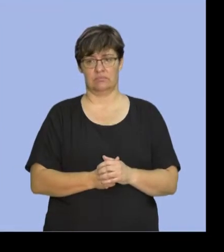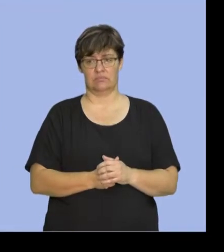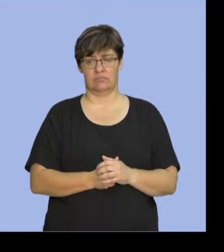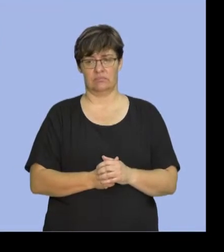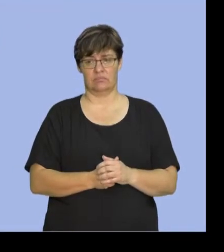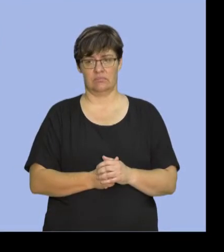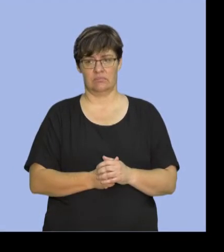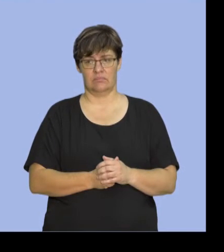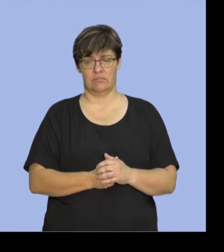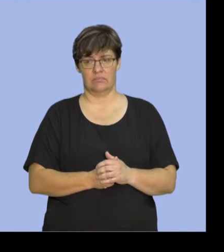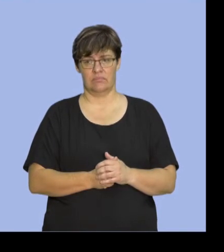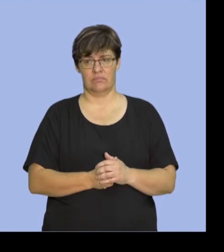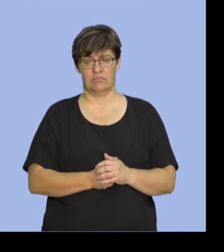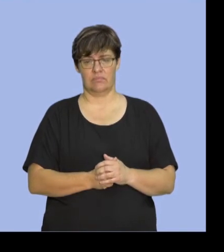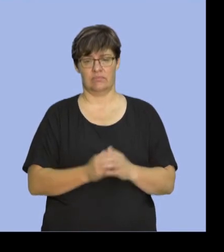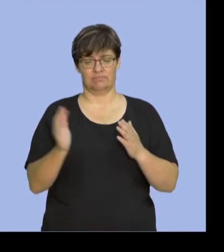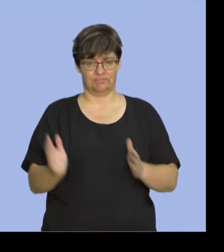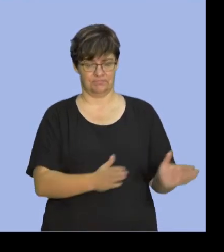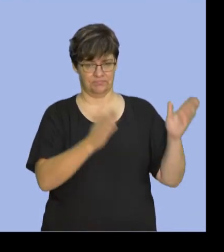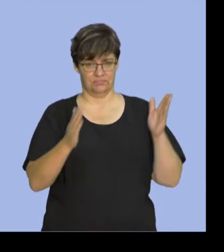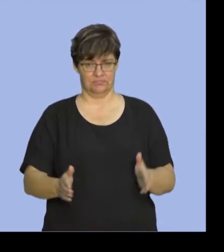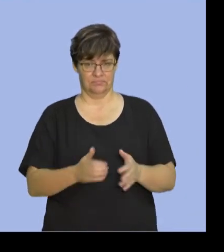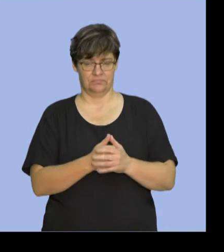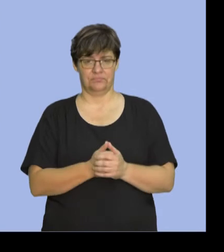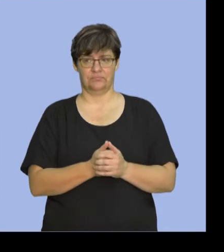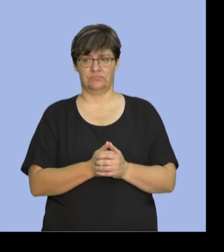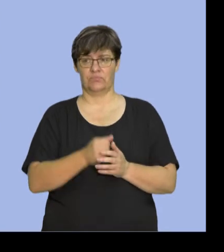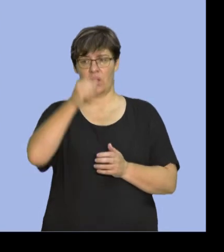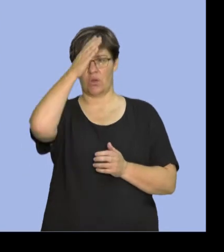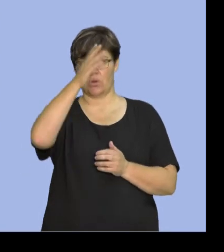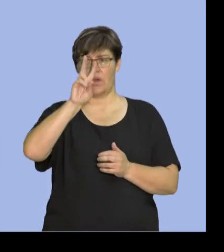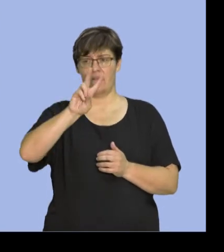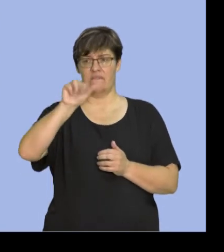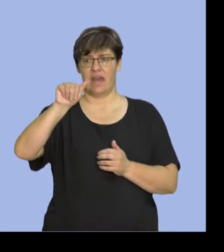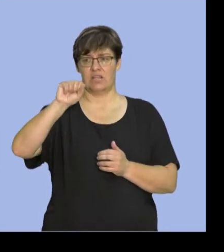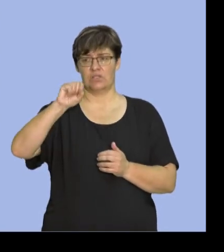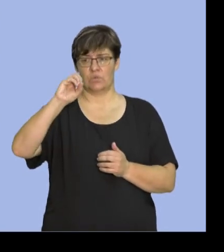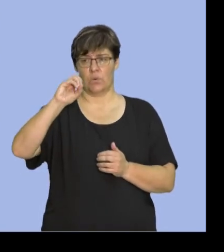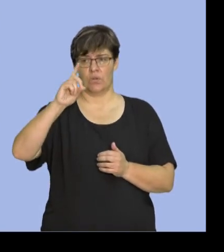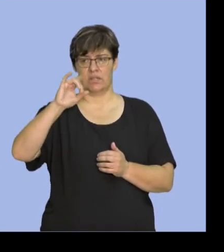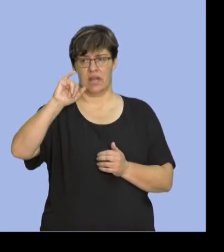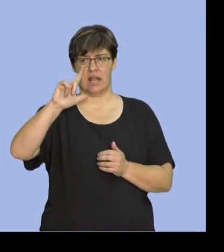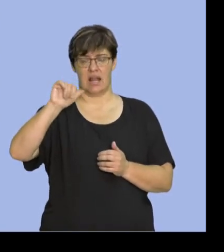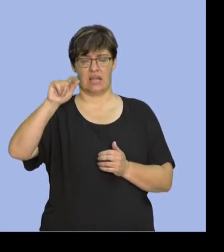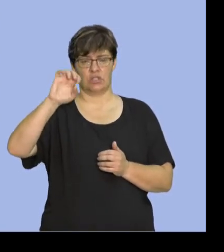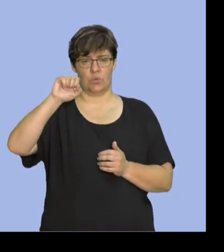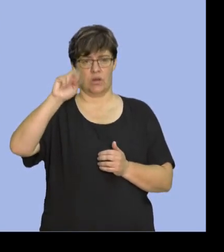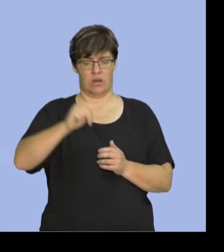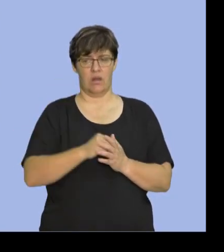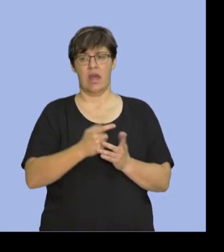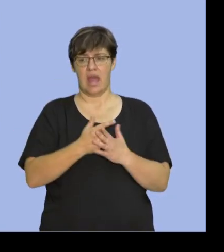Okay, let's move on to the concept of vasodilation and vasoconstriction.